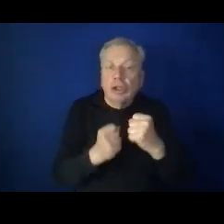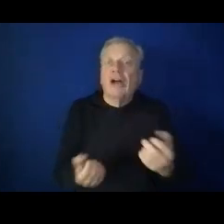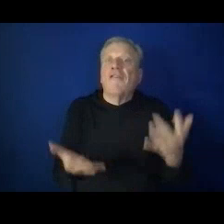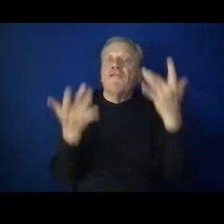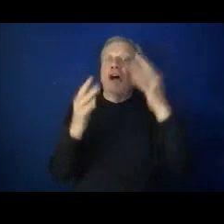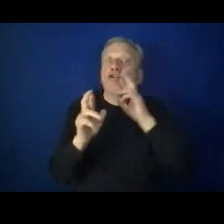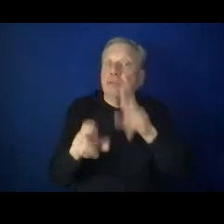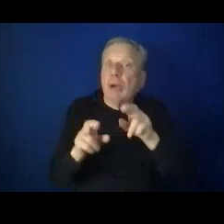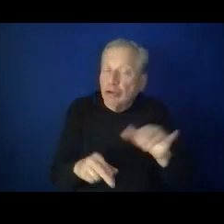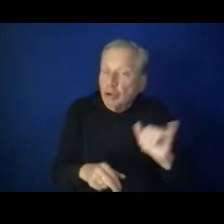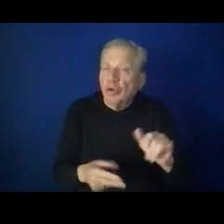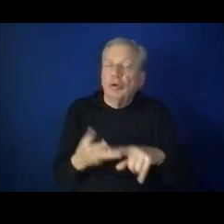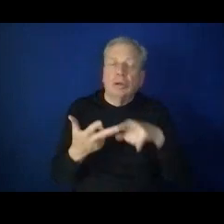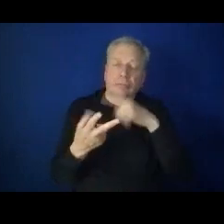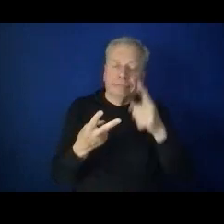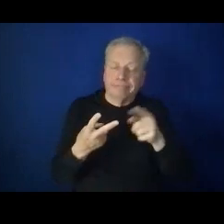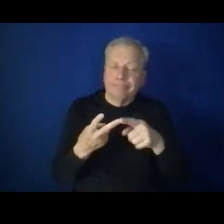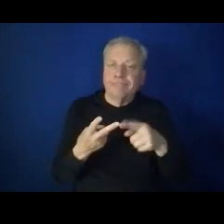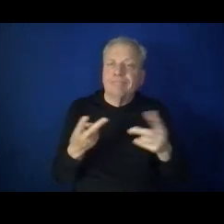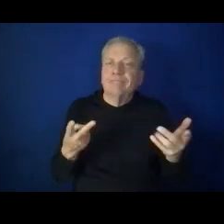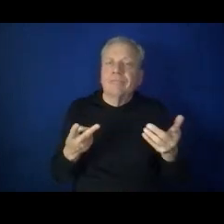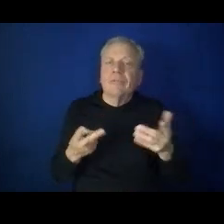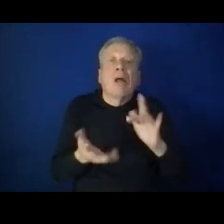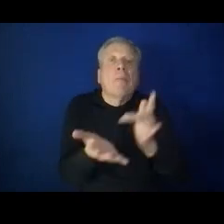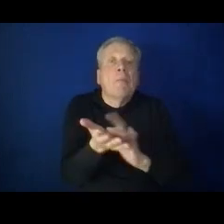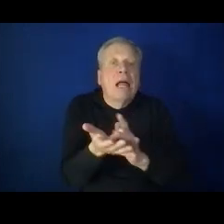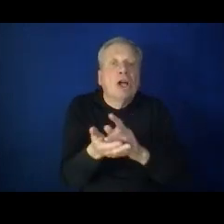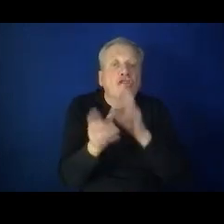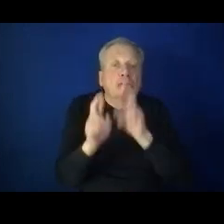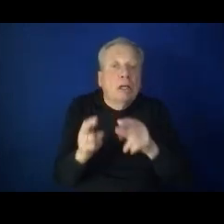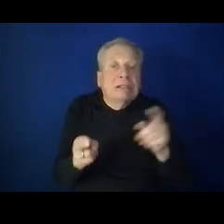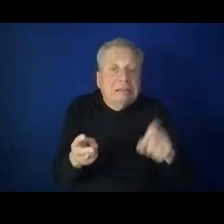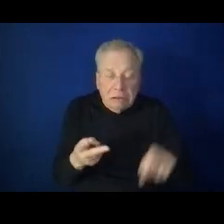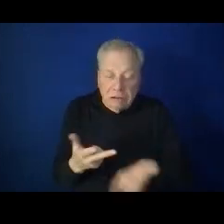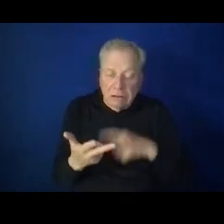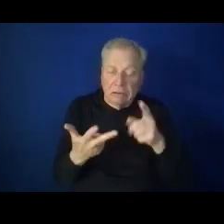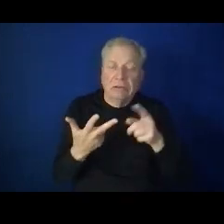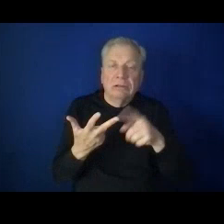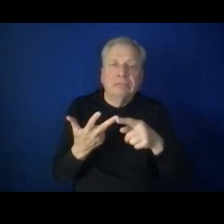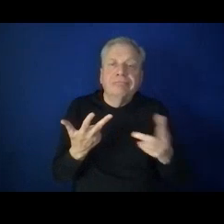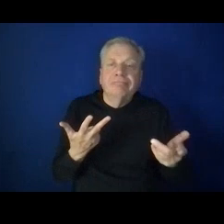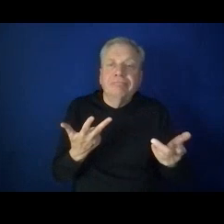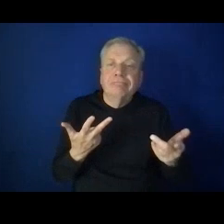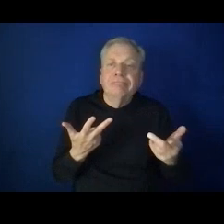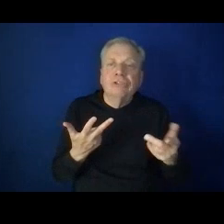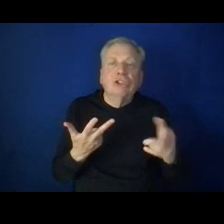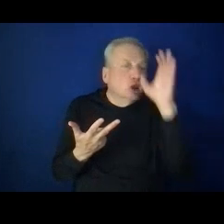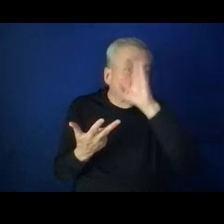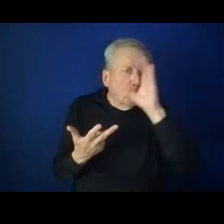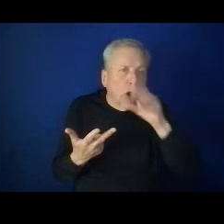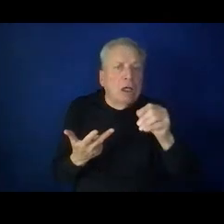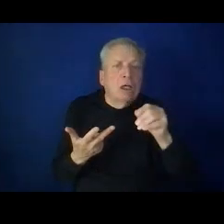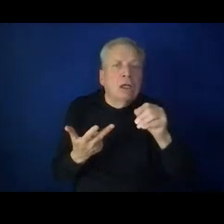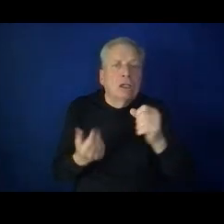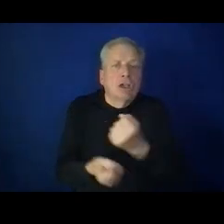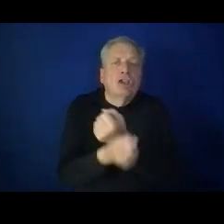response. It's going to be the medical response. It's going to be the search and rescue